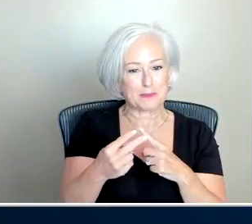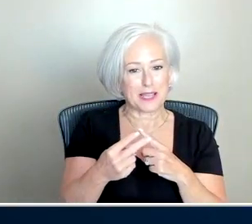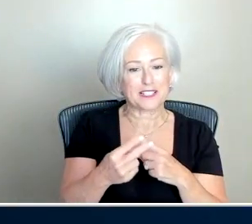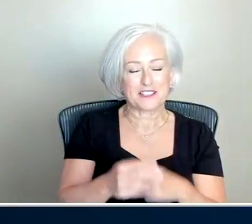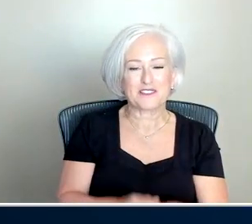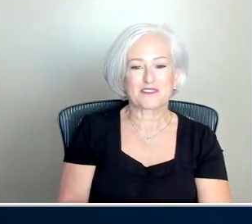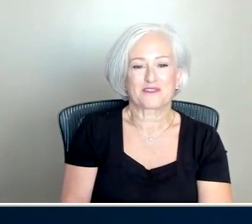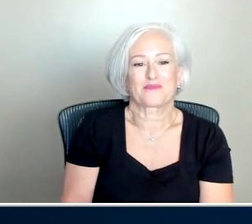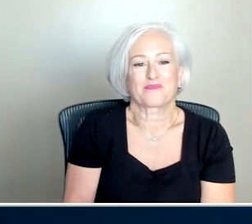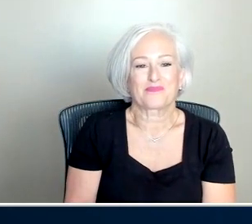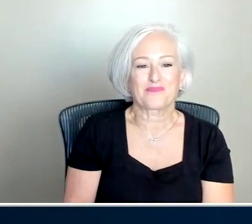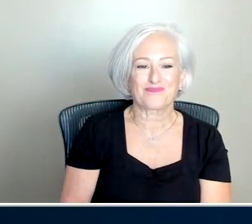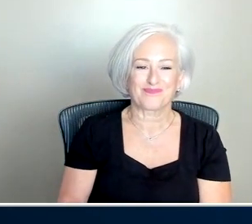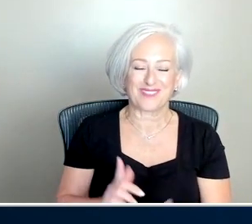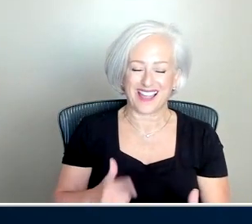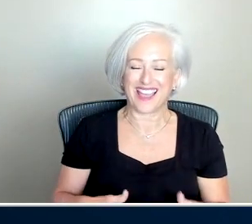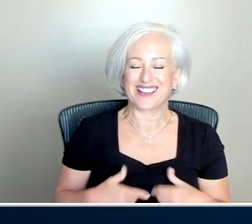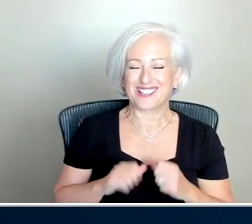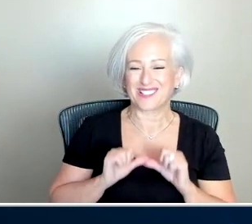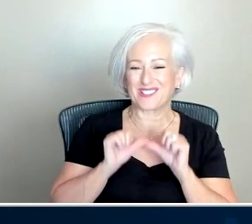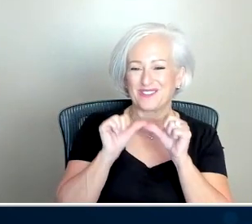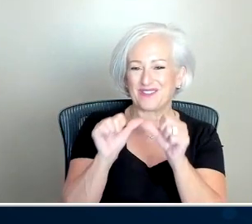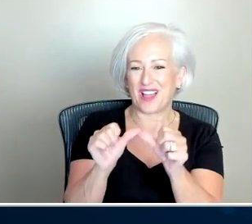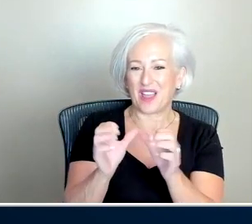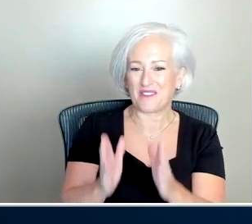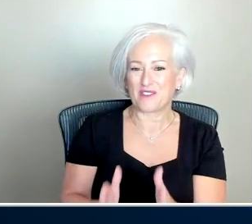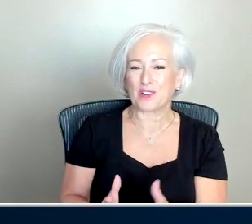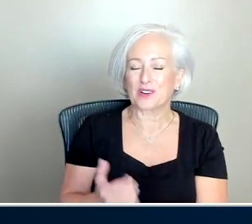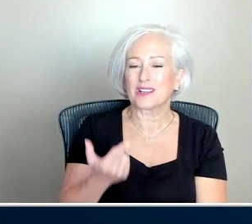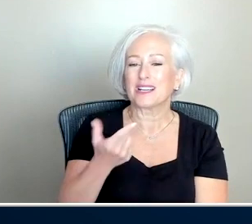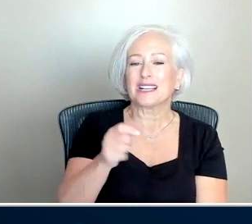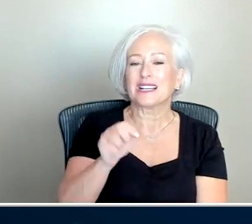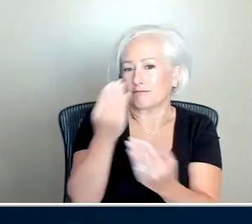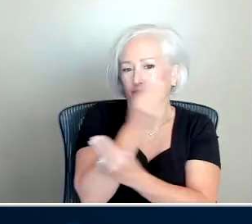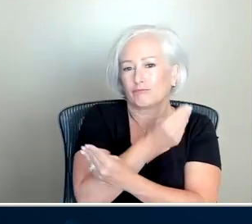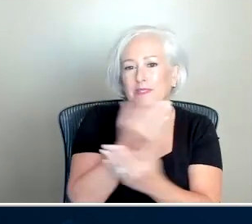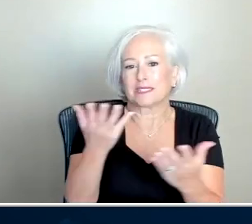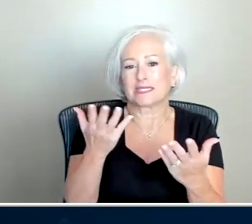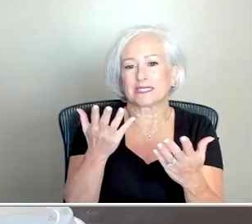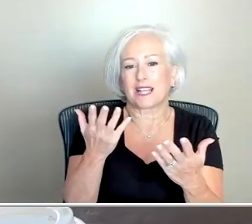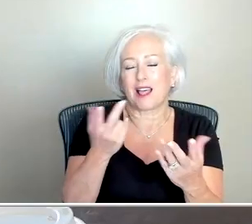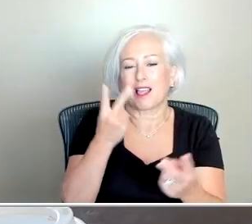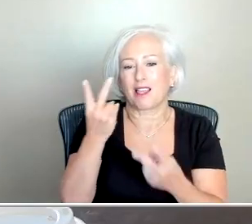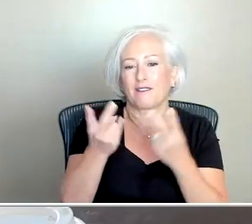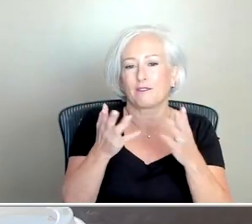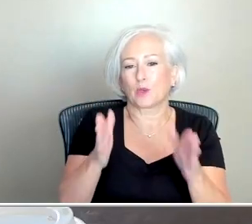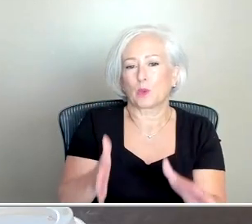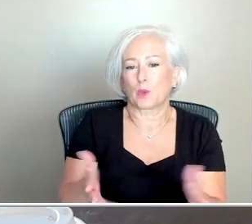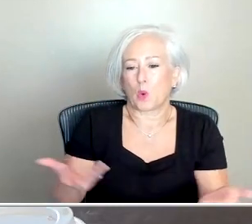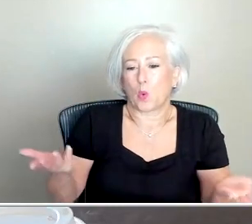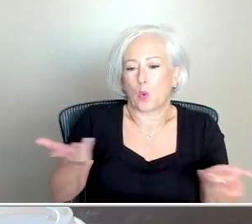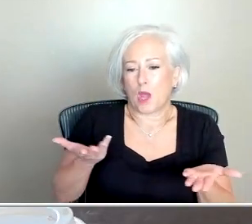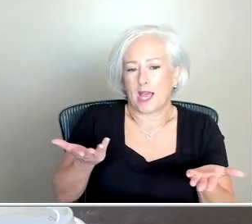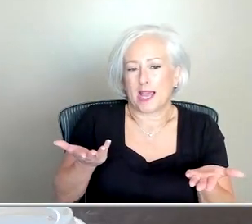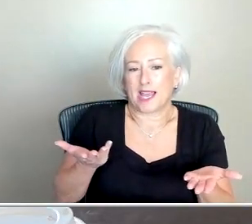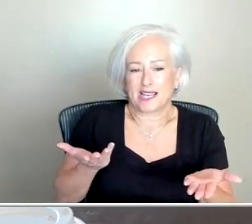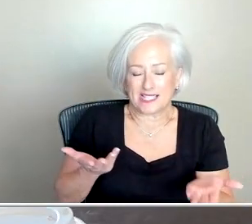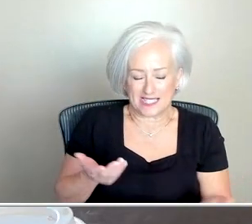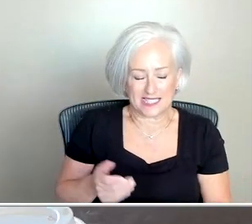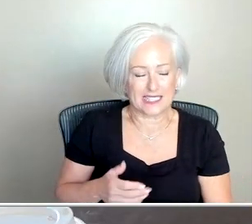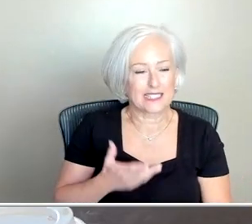Yes. Gary, what do you want your viewers right now to know, people watching? I just want them to know that I'm